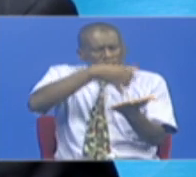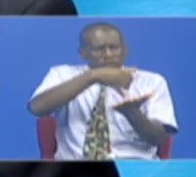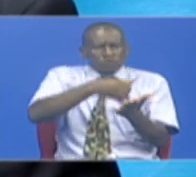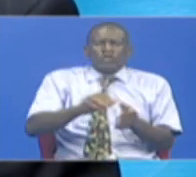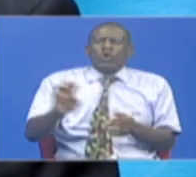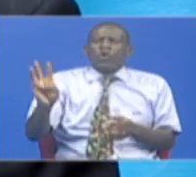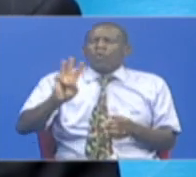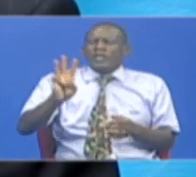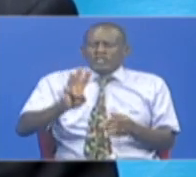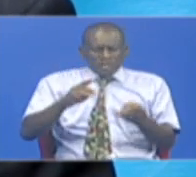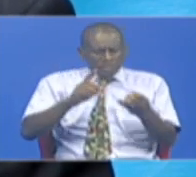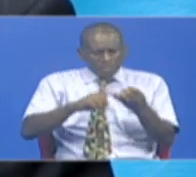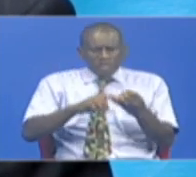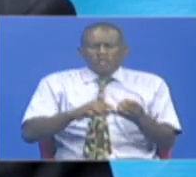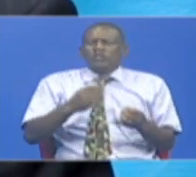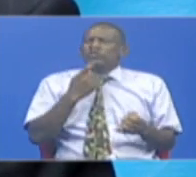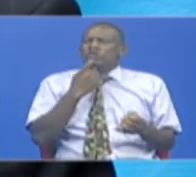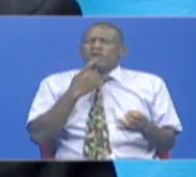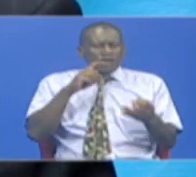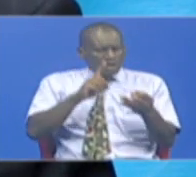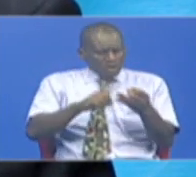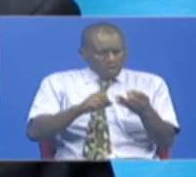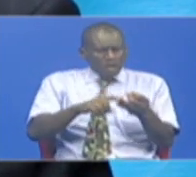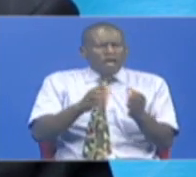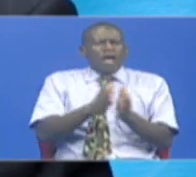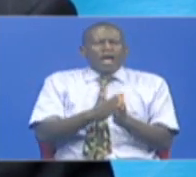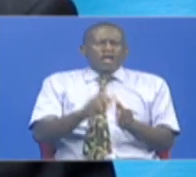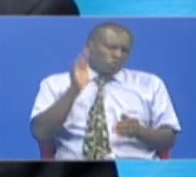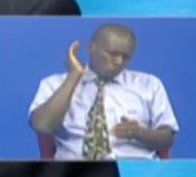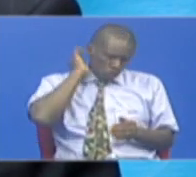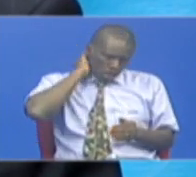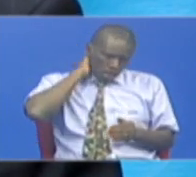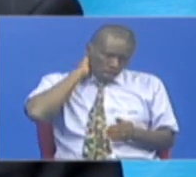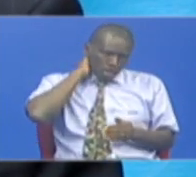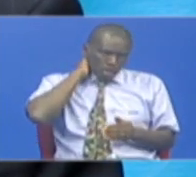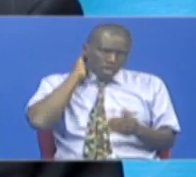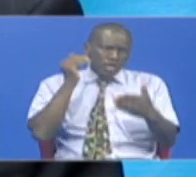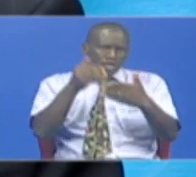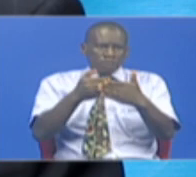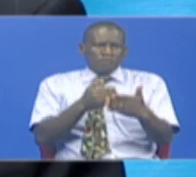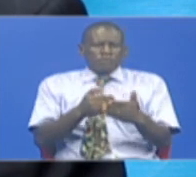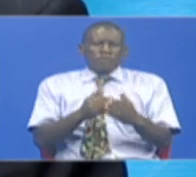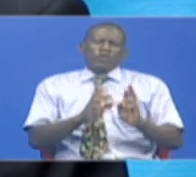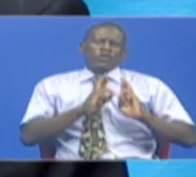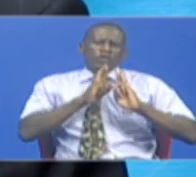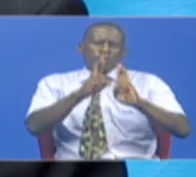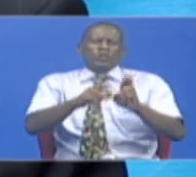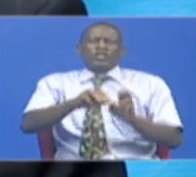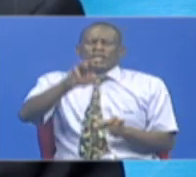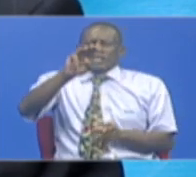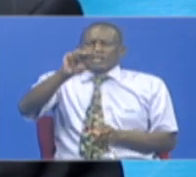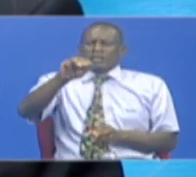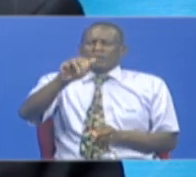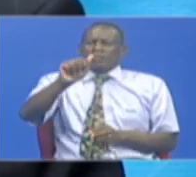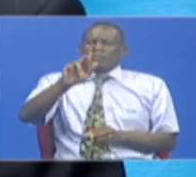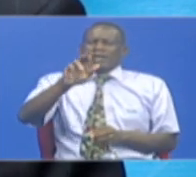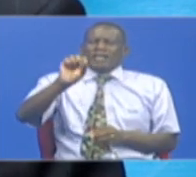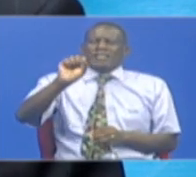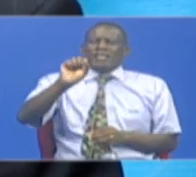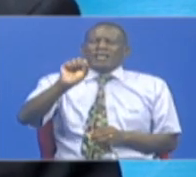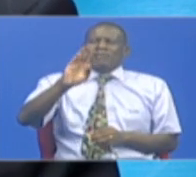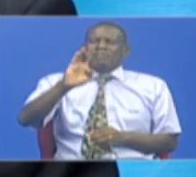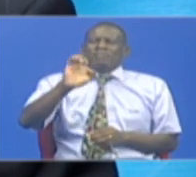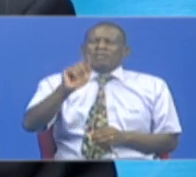Wajir, Turkana, and Murang'a, before being reported in Marsabit on the